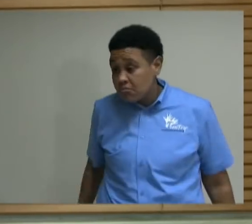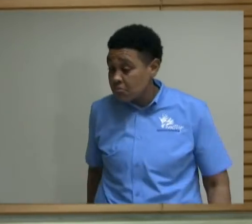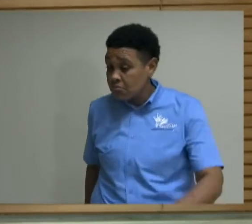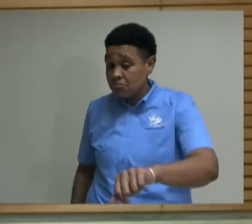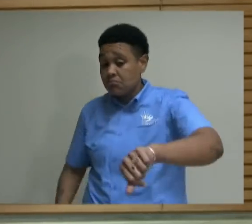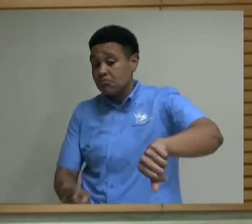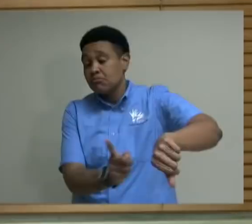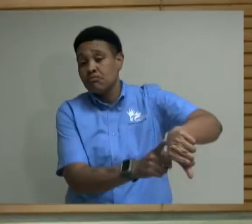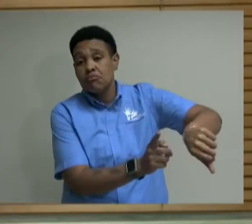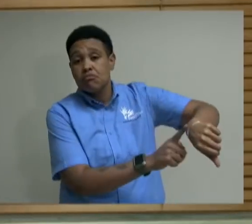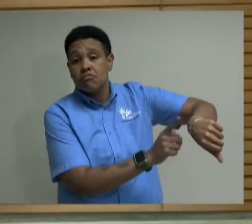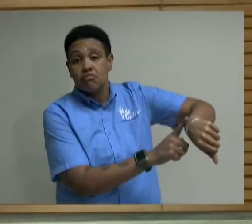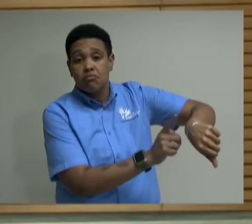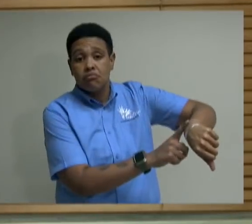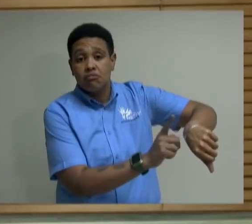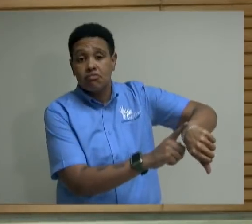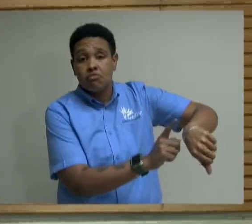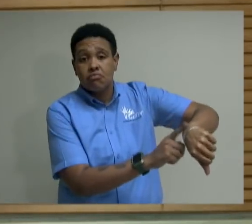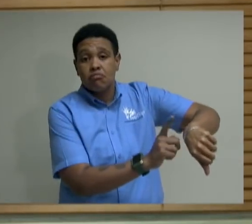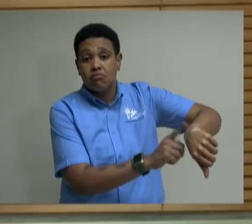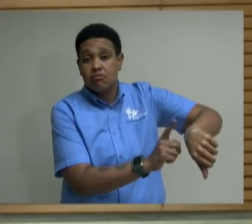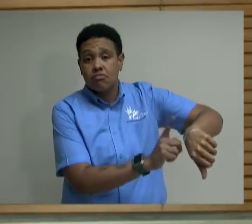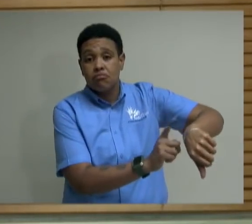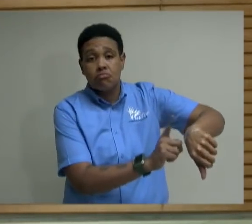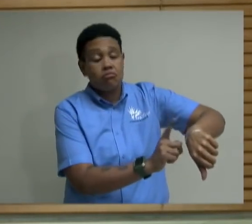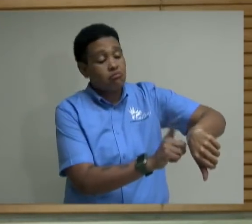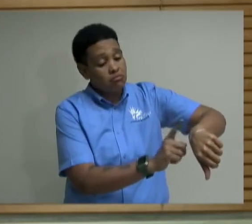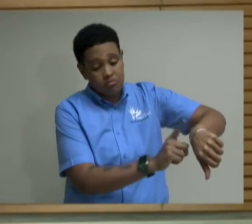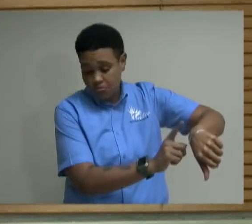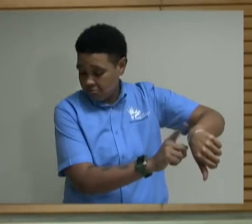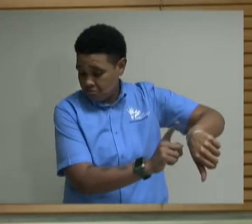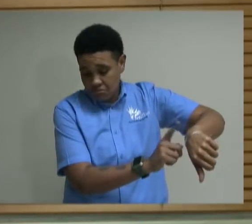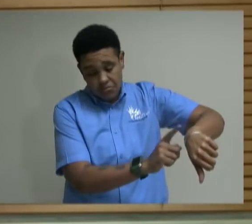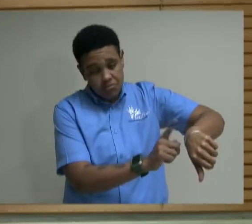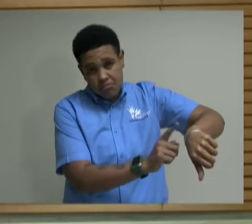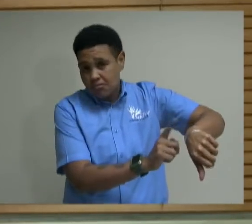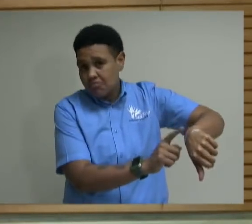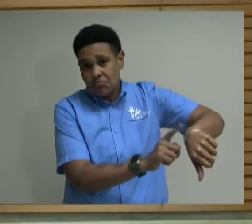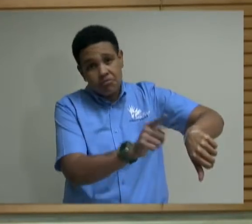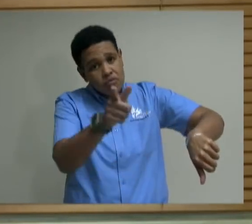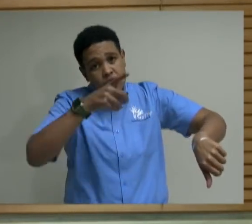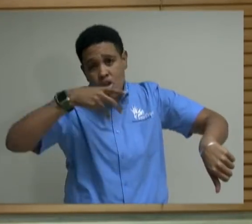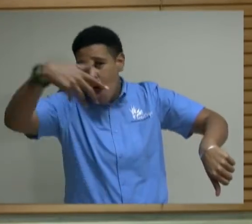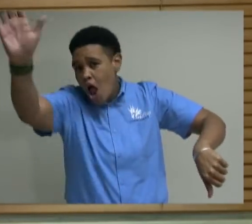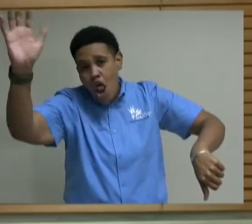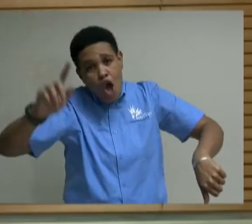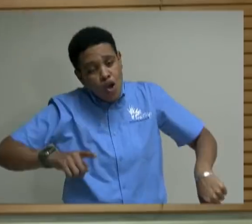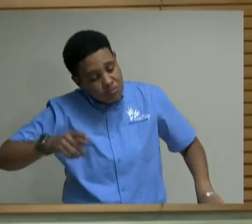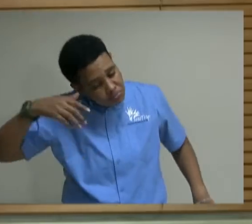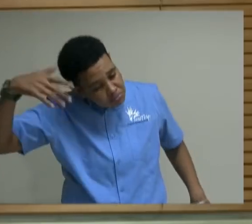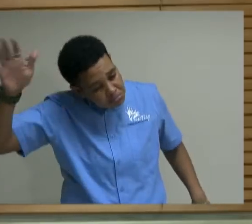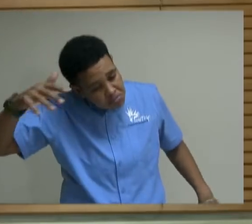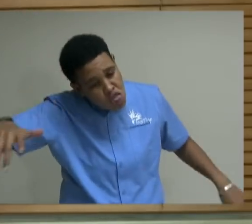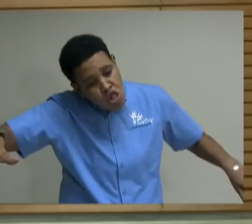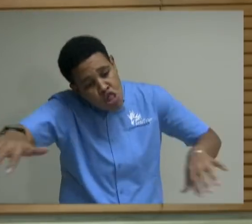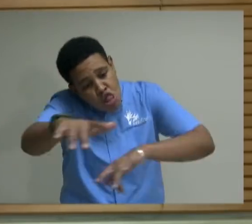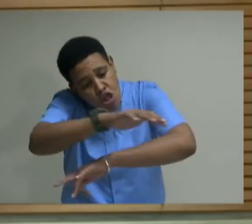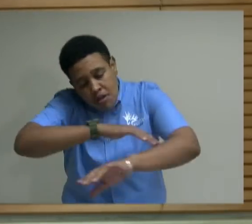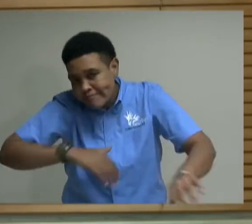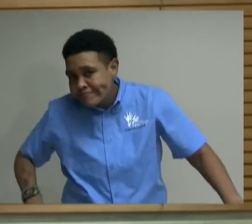outside of the hours, we're entertaining our parish, just moving about freely like